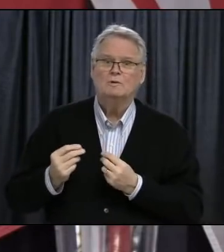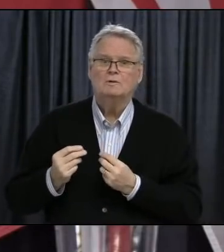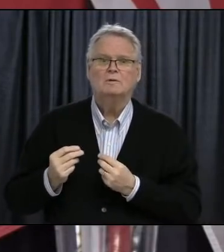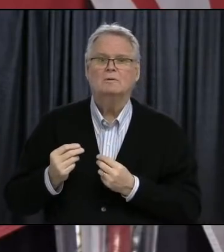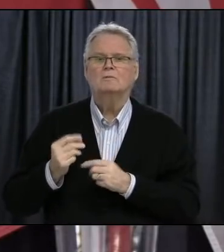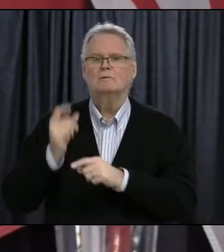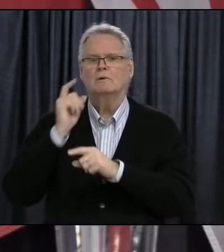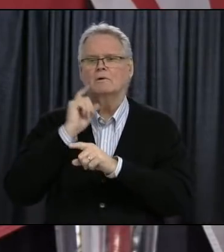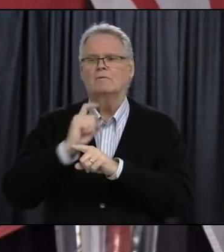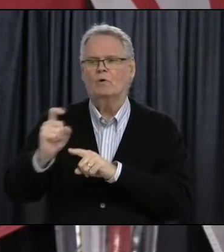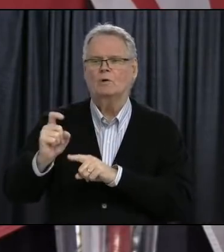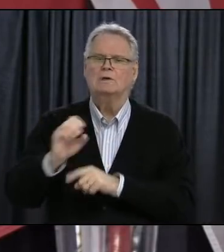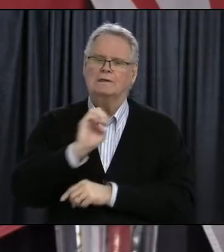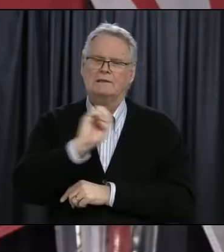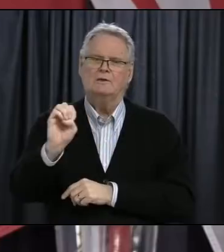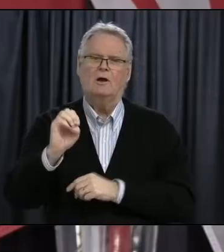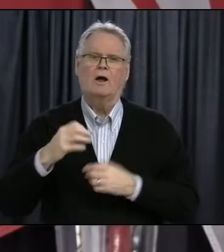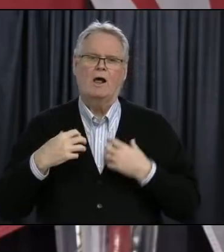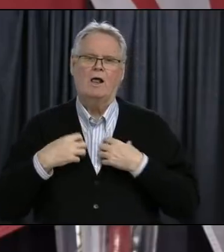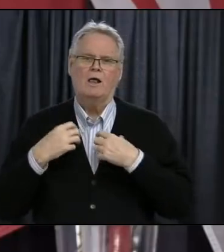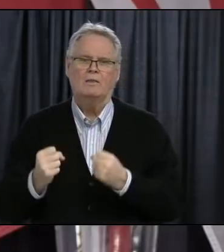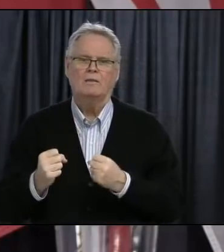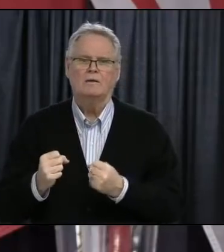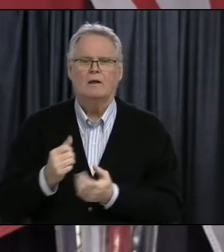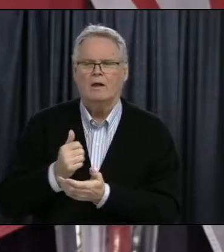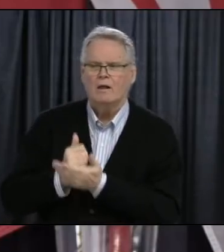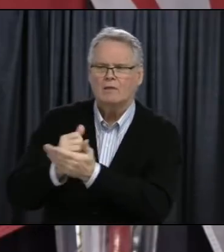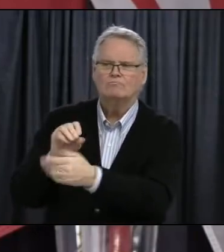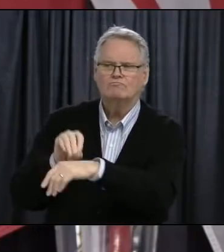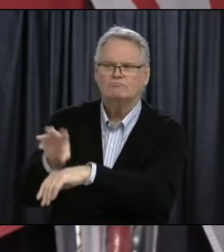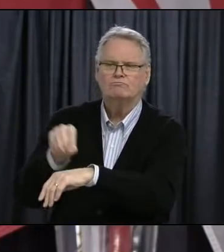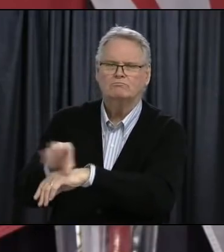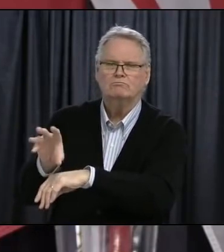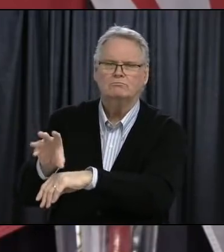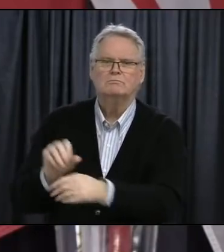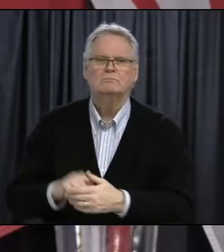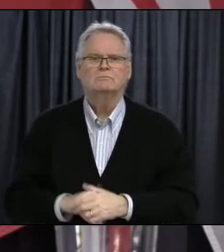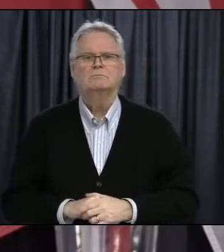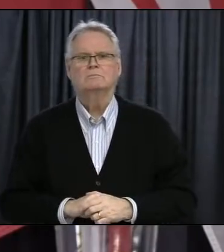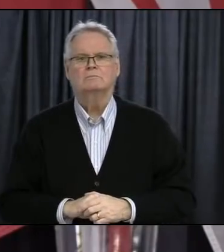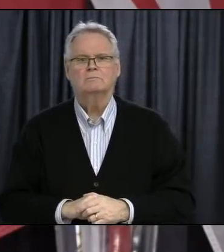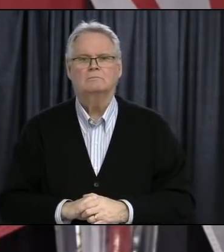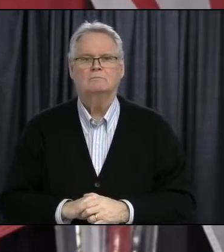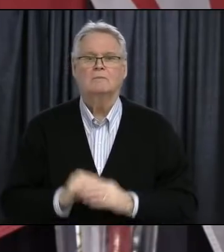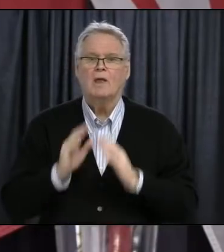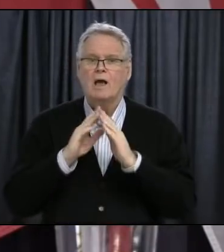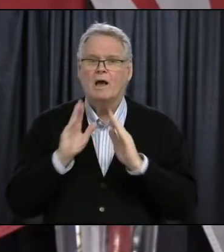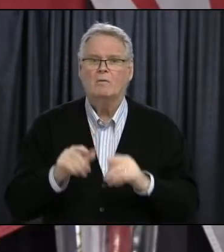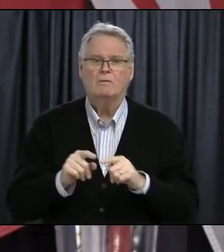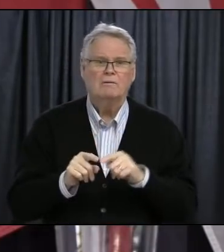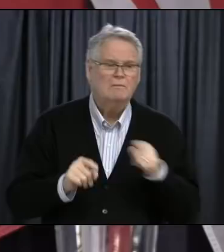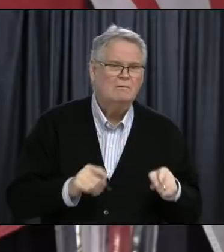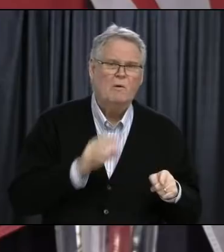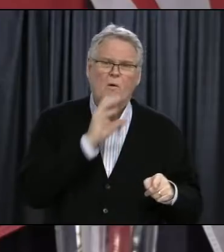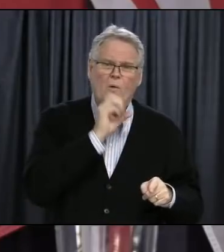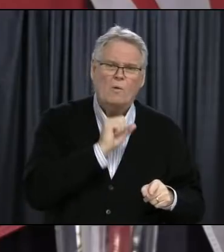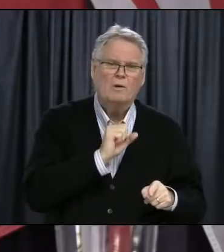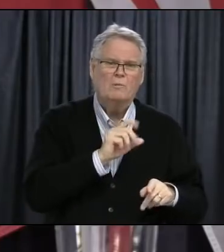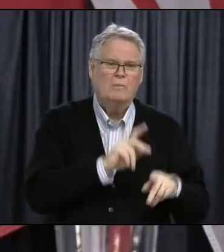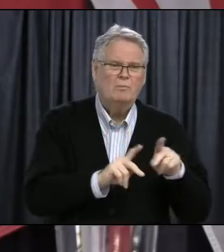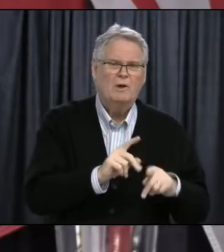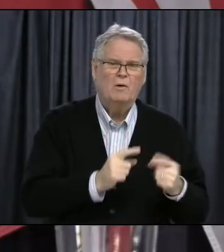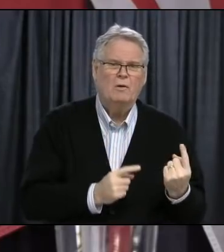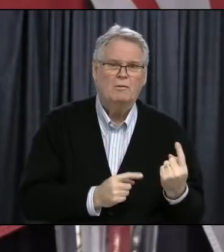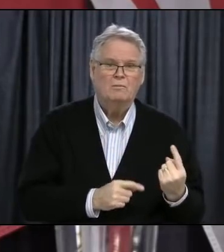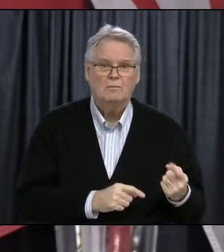call. Vaccinations are our biggest step forward in the fight against COVID-19. I know we are all anxious to know when our